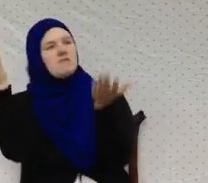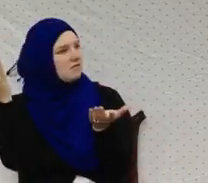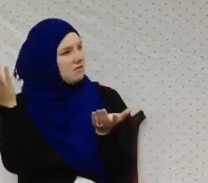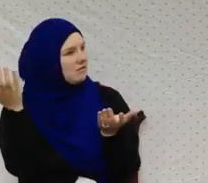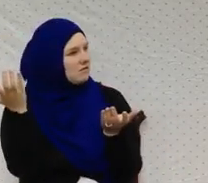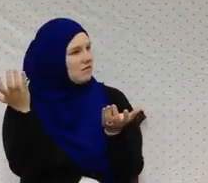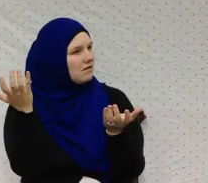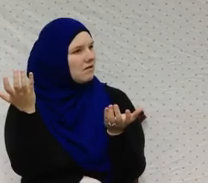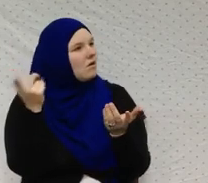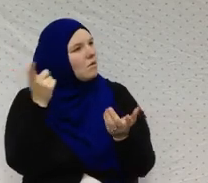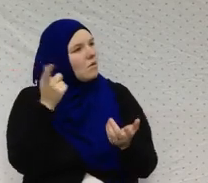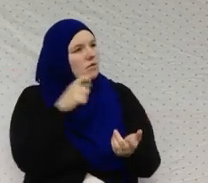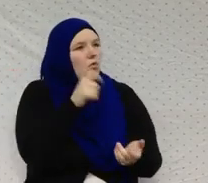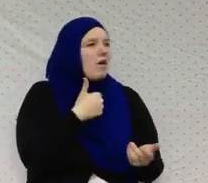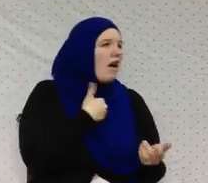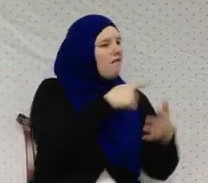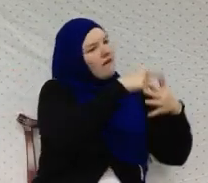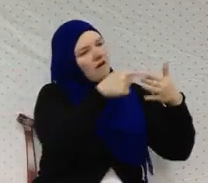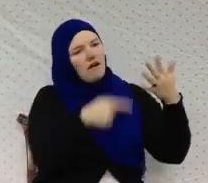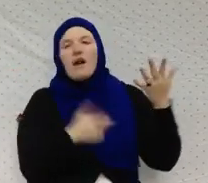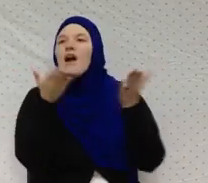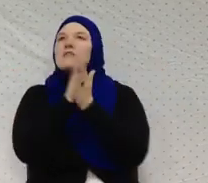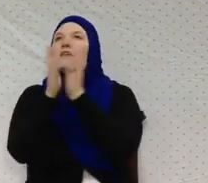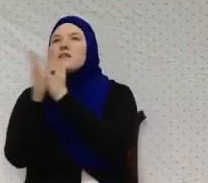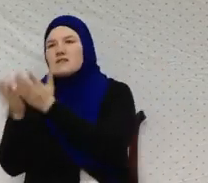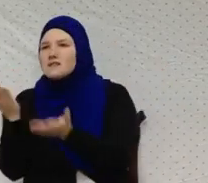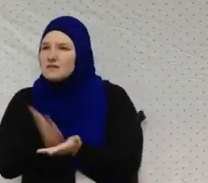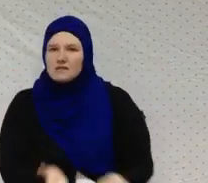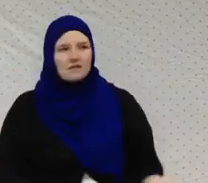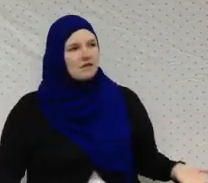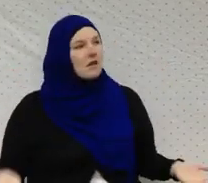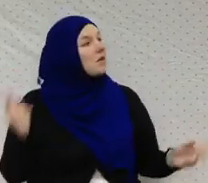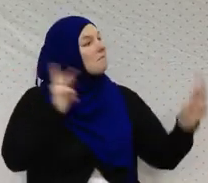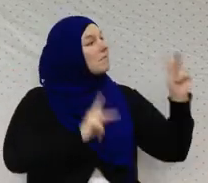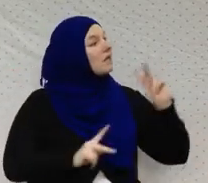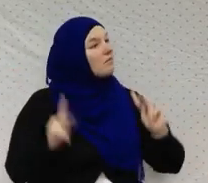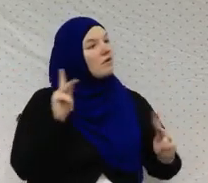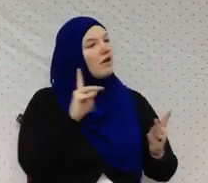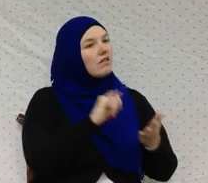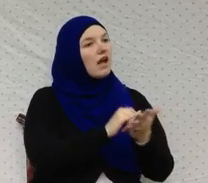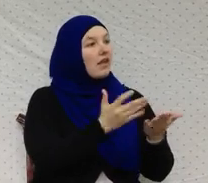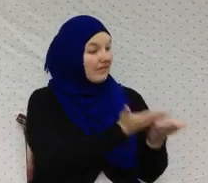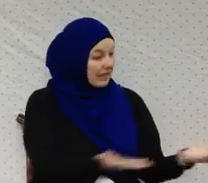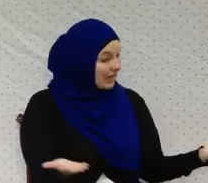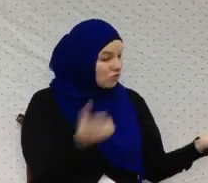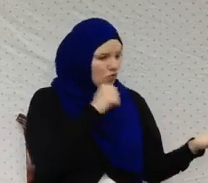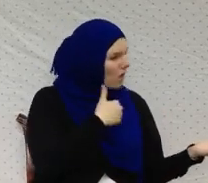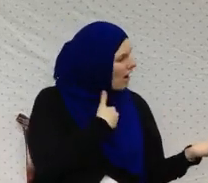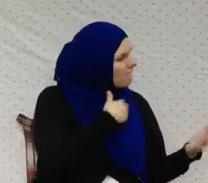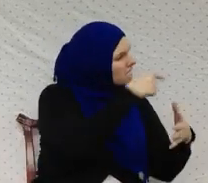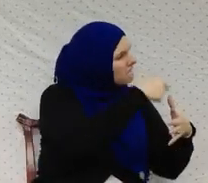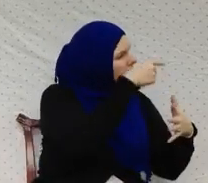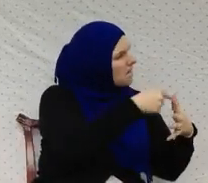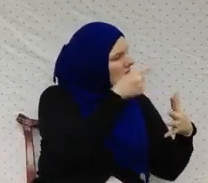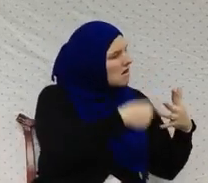then asking Him for other things that we don't have. And people who seek to get what they